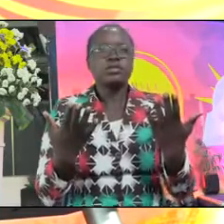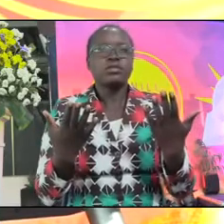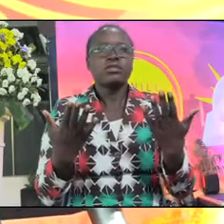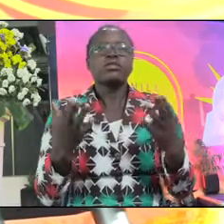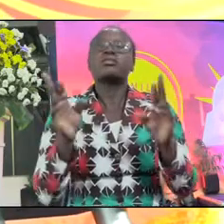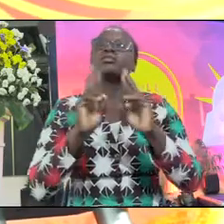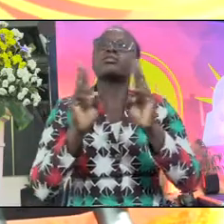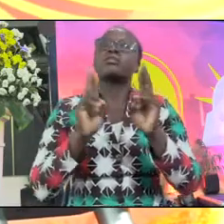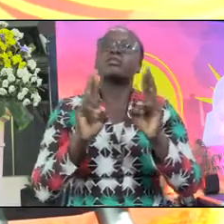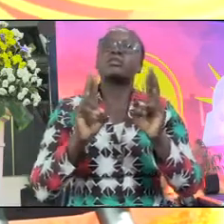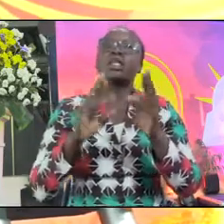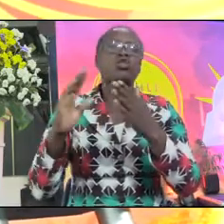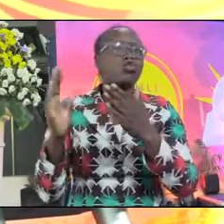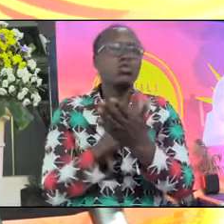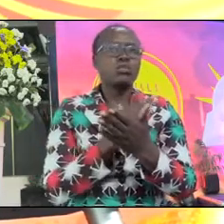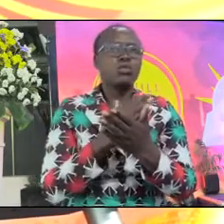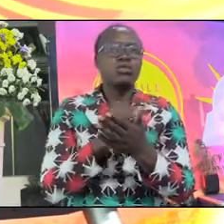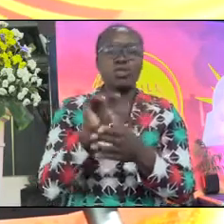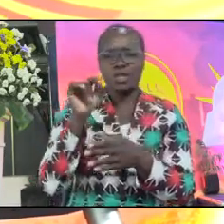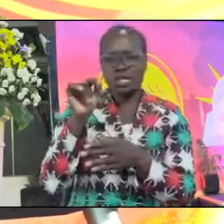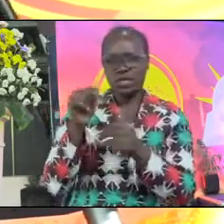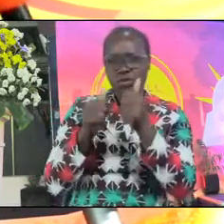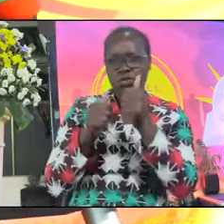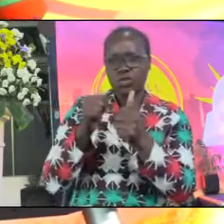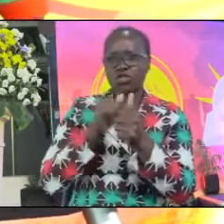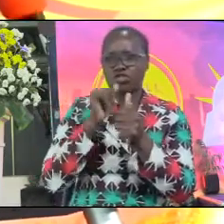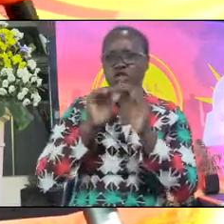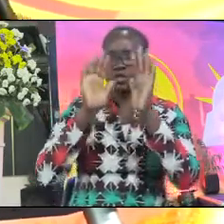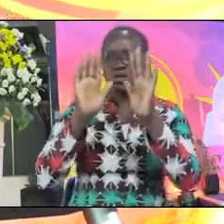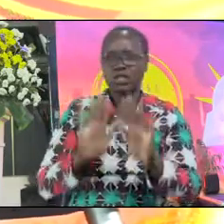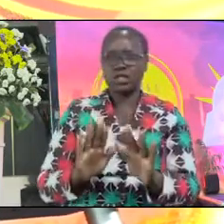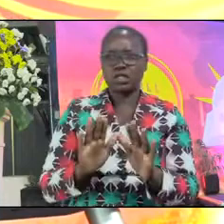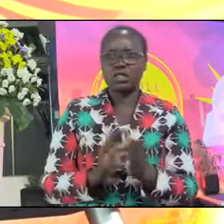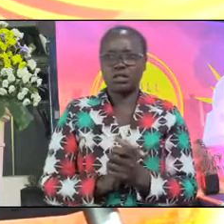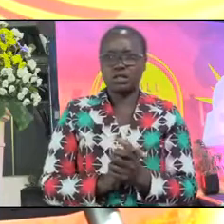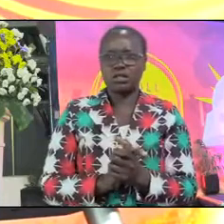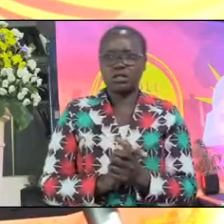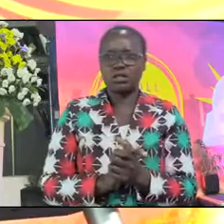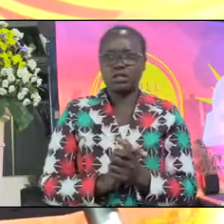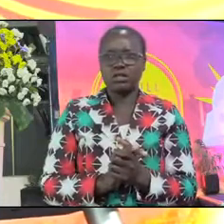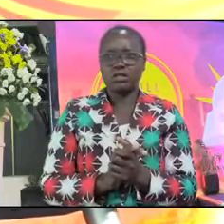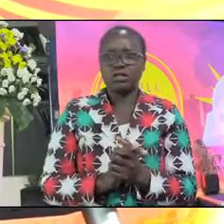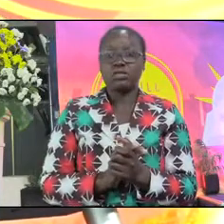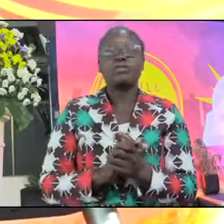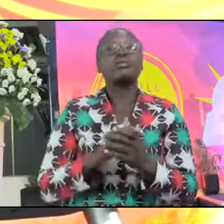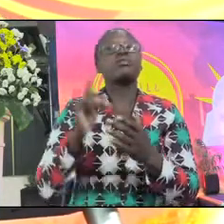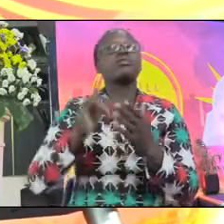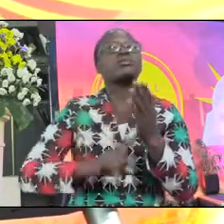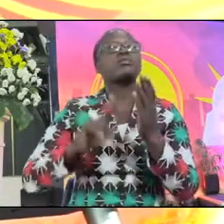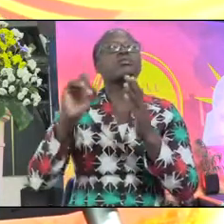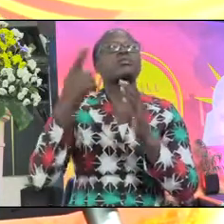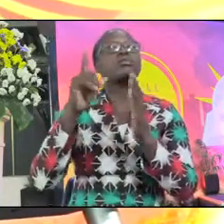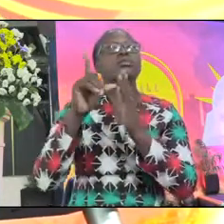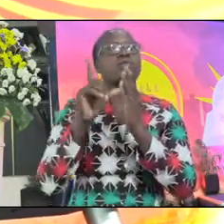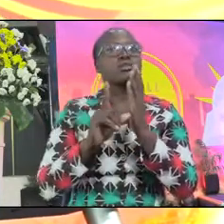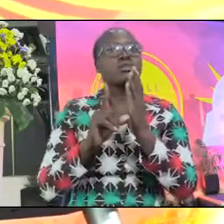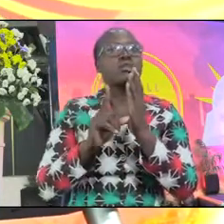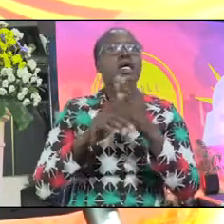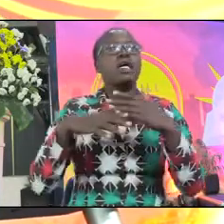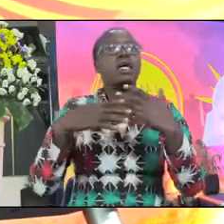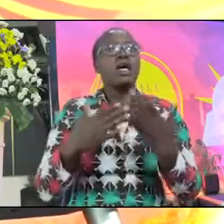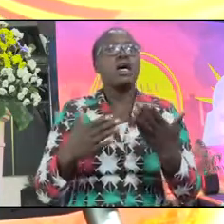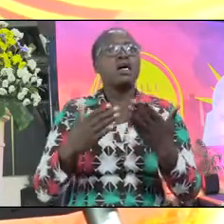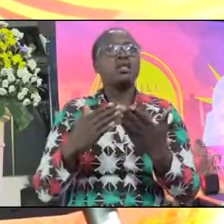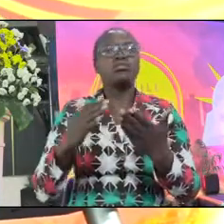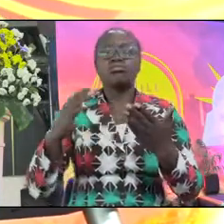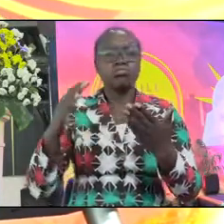get rid of that which is unnecessary. What the perfect storm teaches, first of all, don't